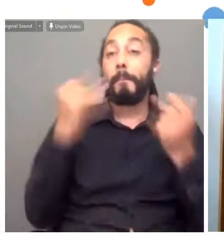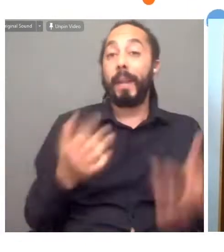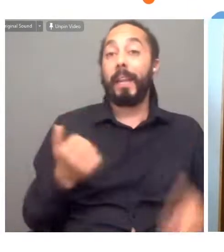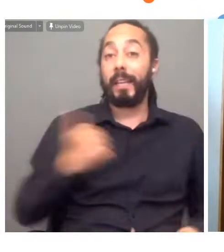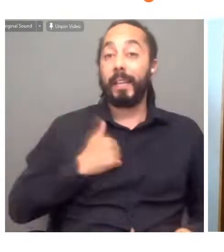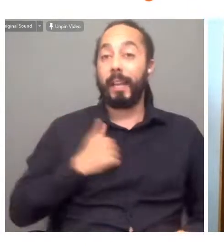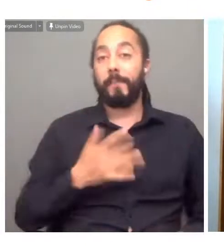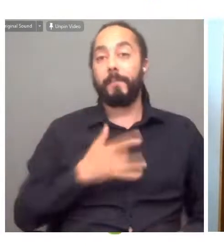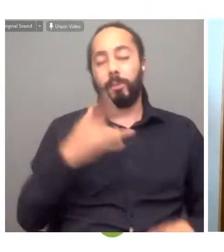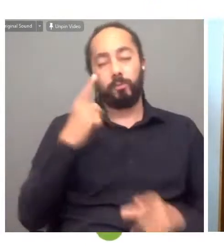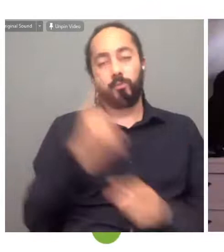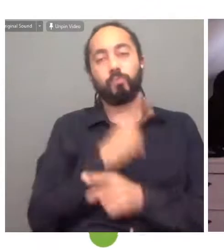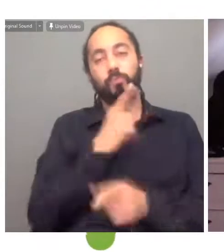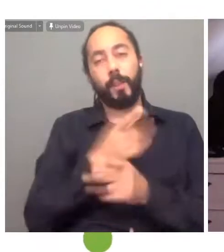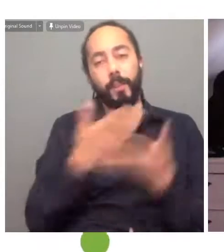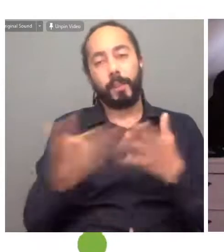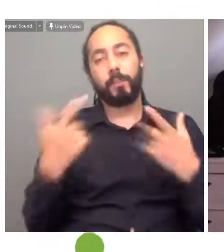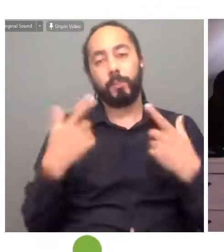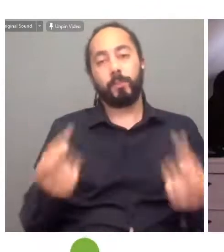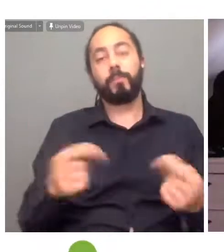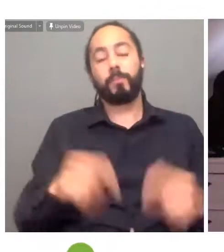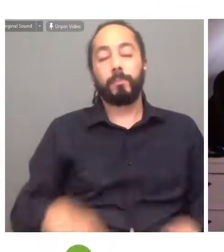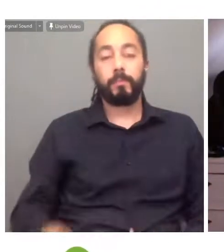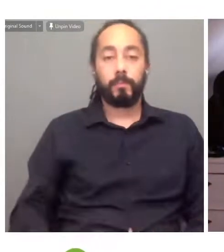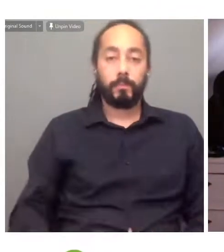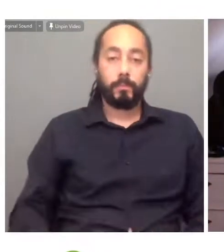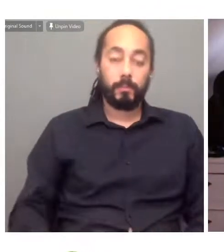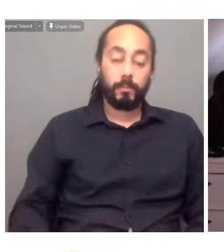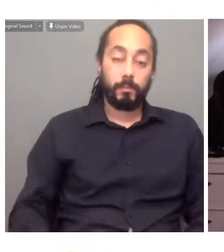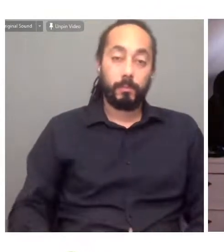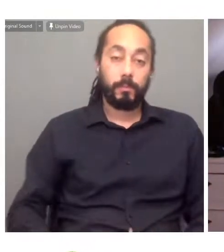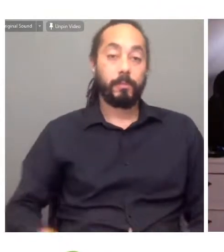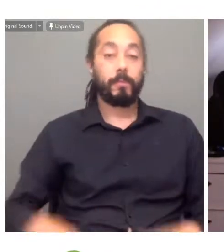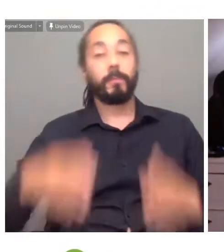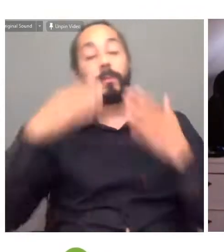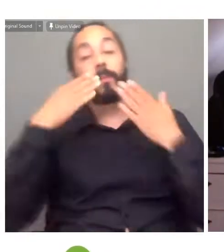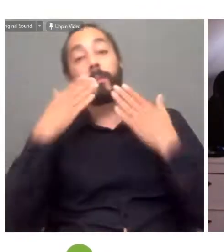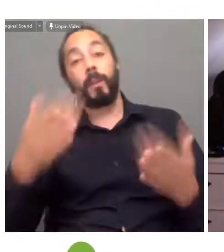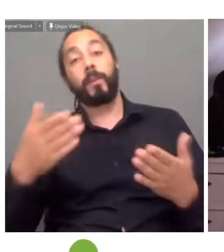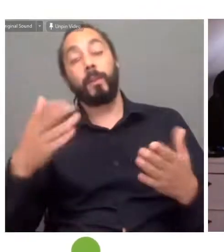to do. Thank you. I'm going to move you on to the next question.